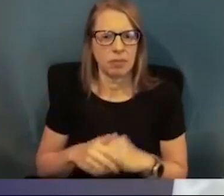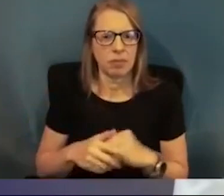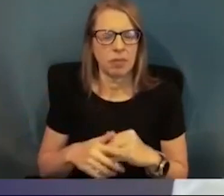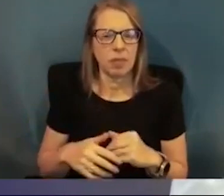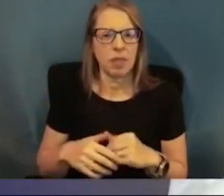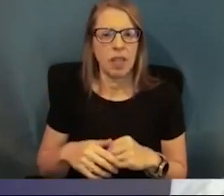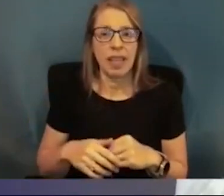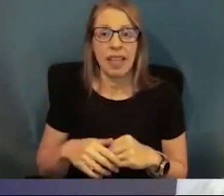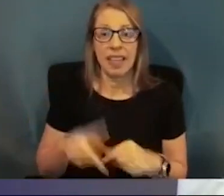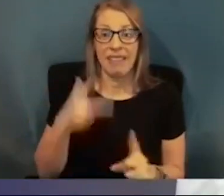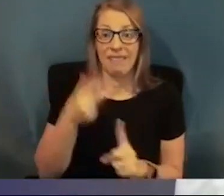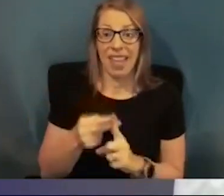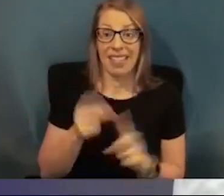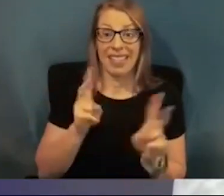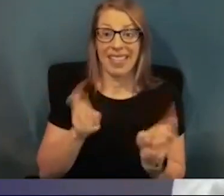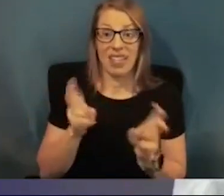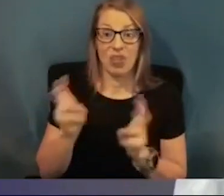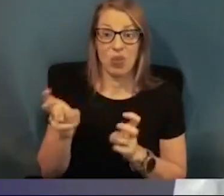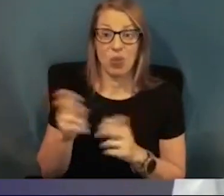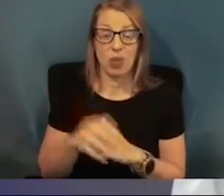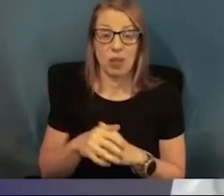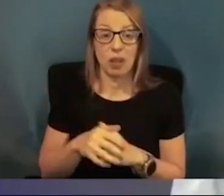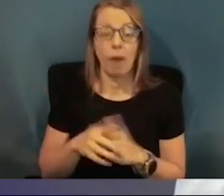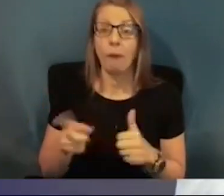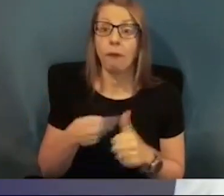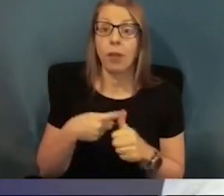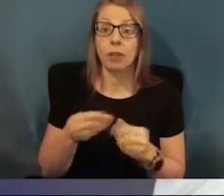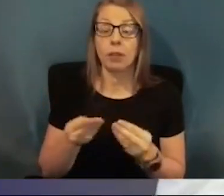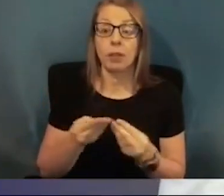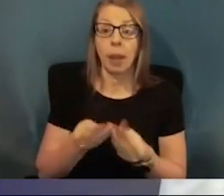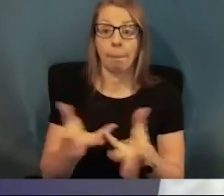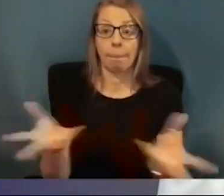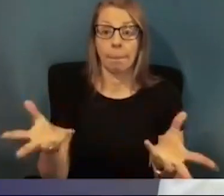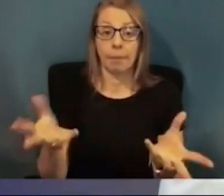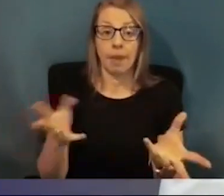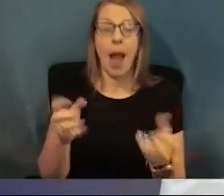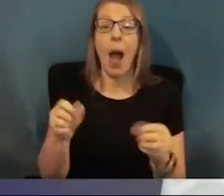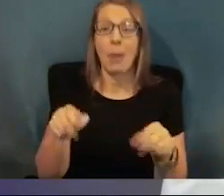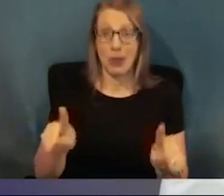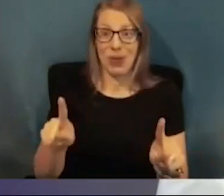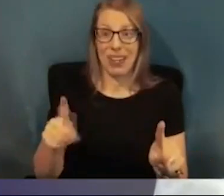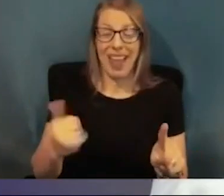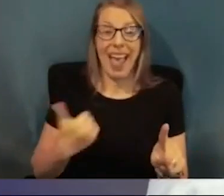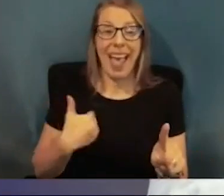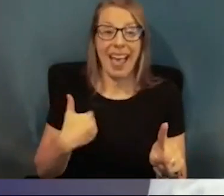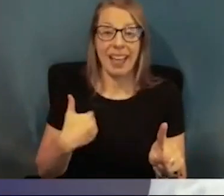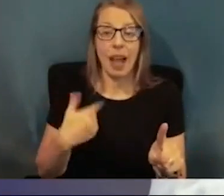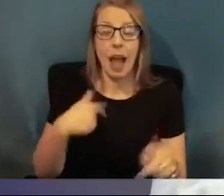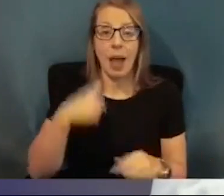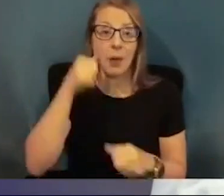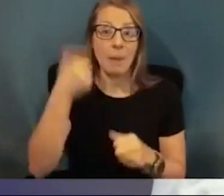kind of, when they first came out, it was, we had an opportunity, and I remember